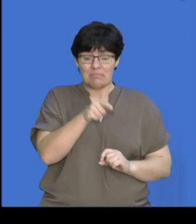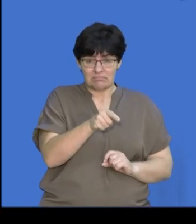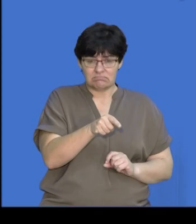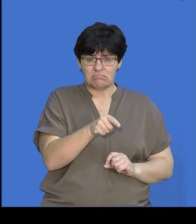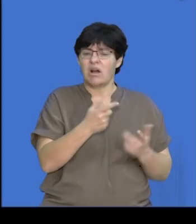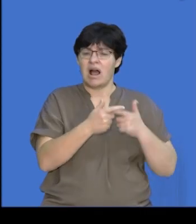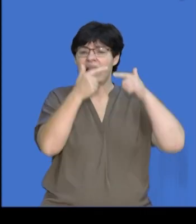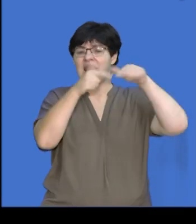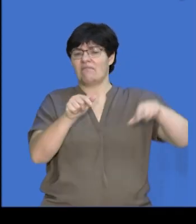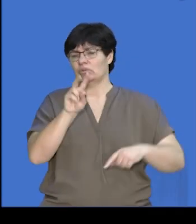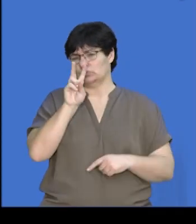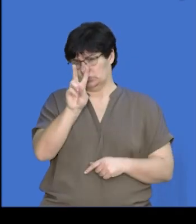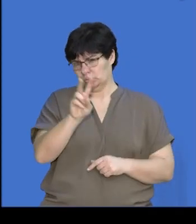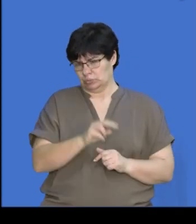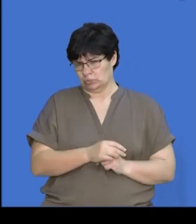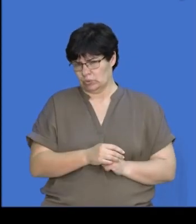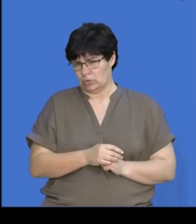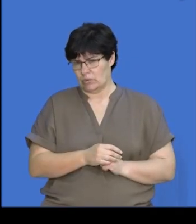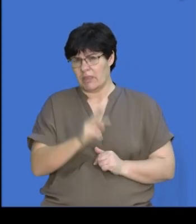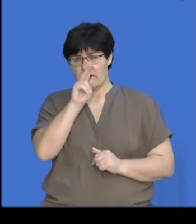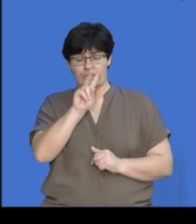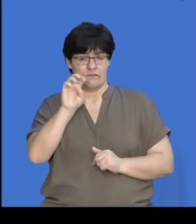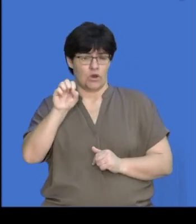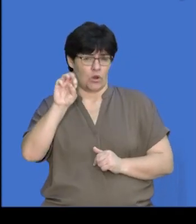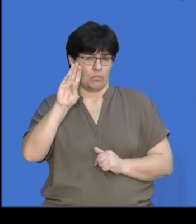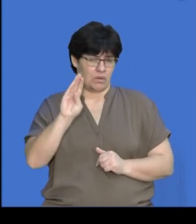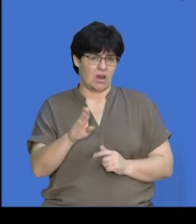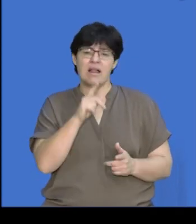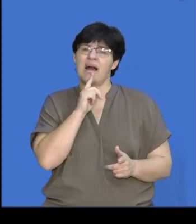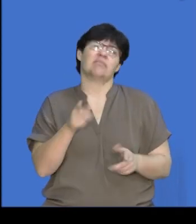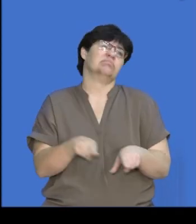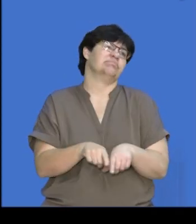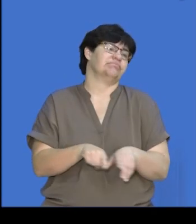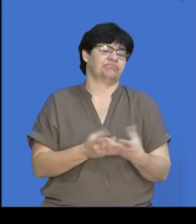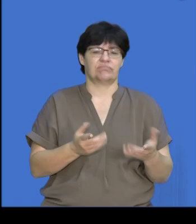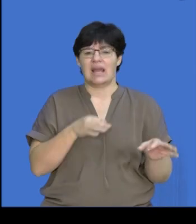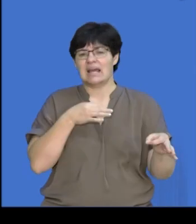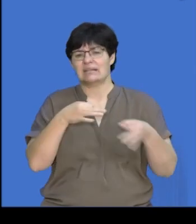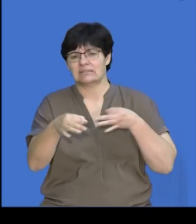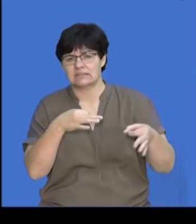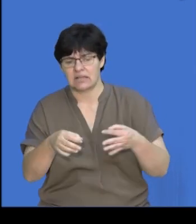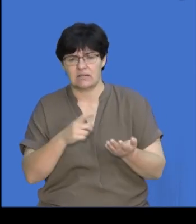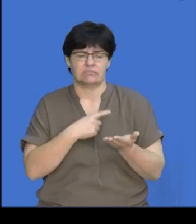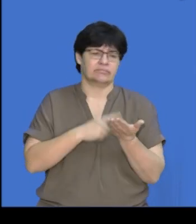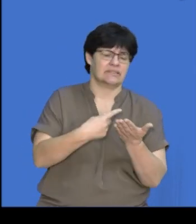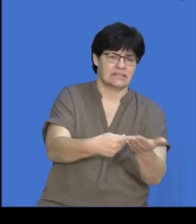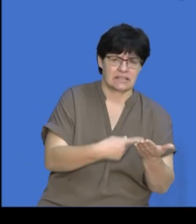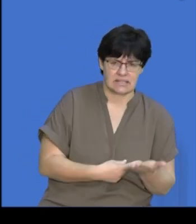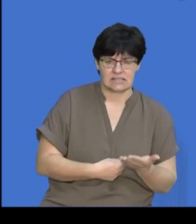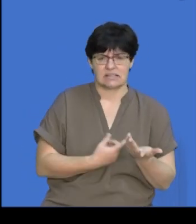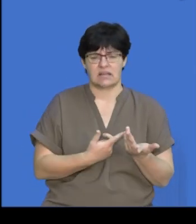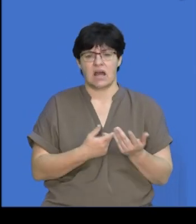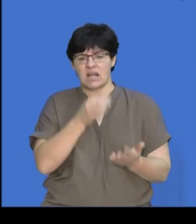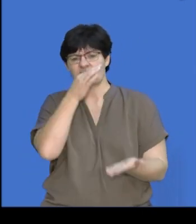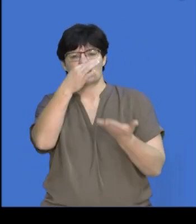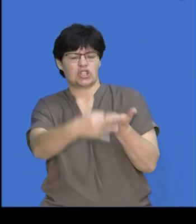at a level 2 verb, which means that you will get verbs like describe, explain, discuss, and